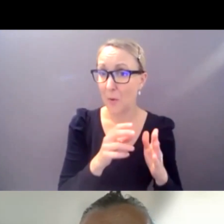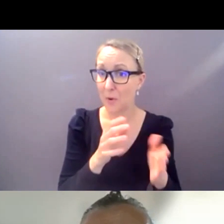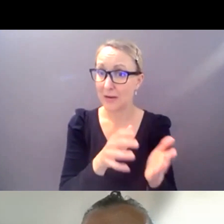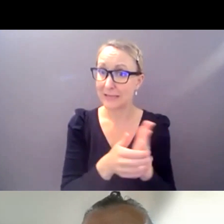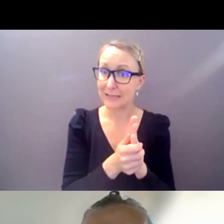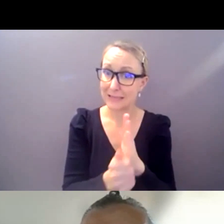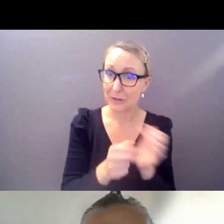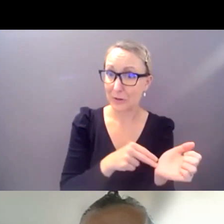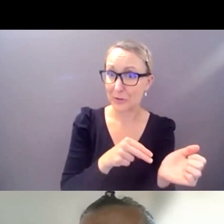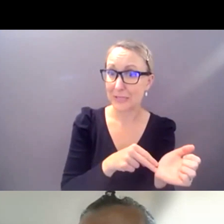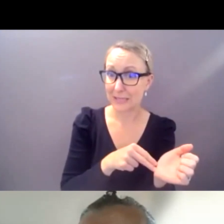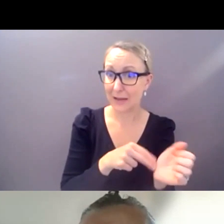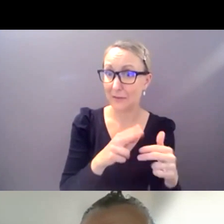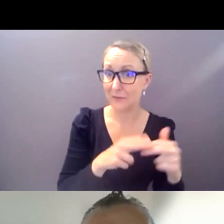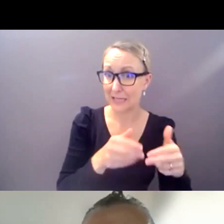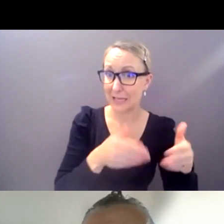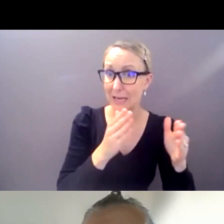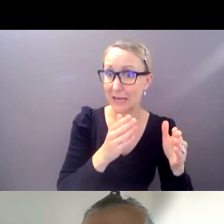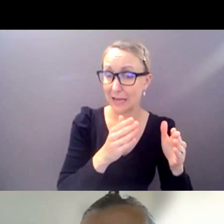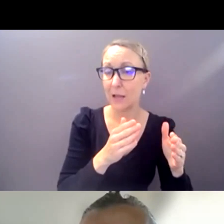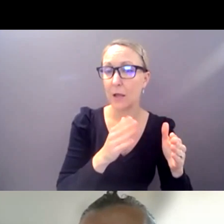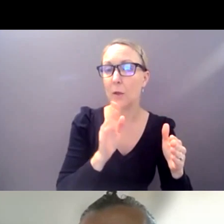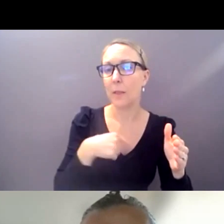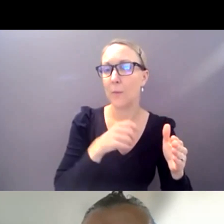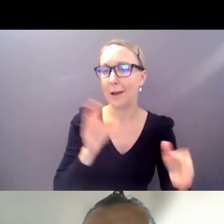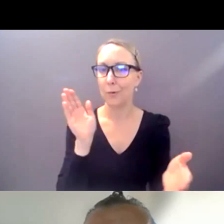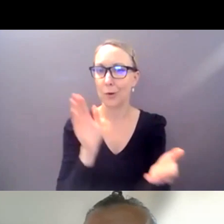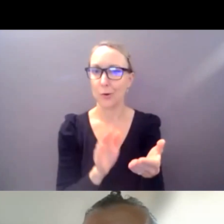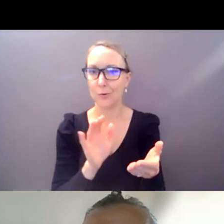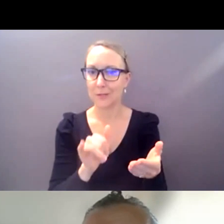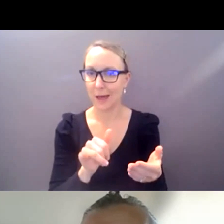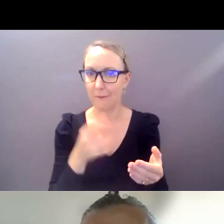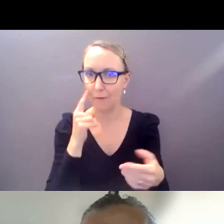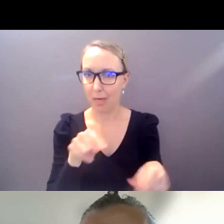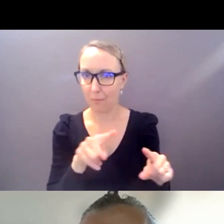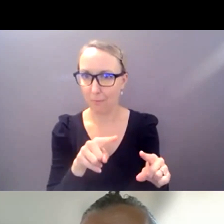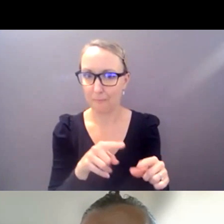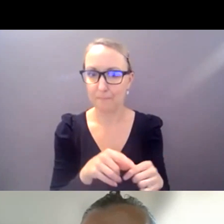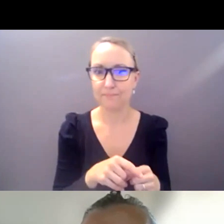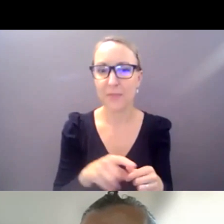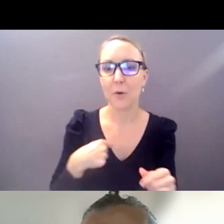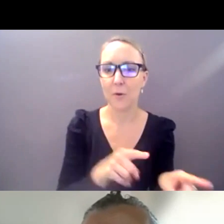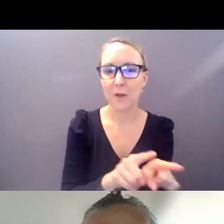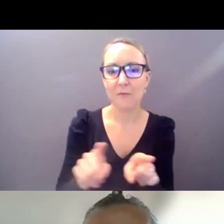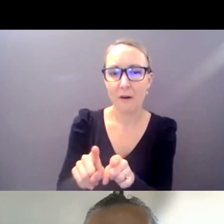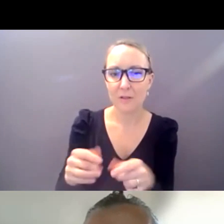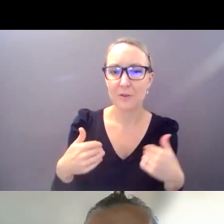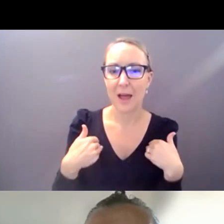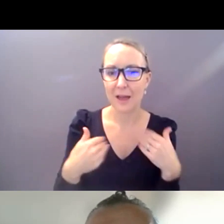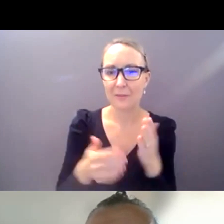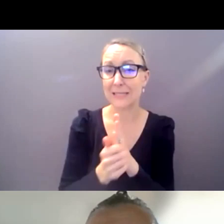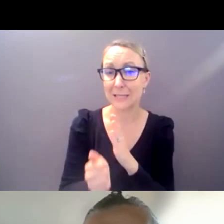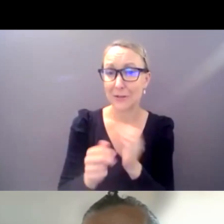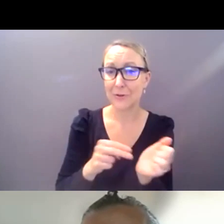minimized. We also, through the ADRC, coordinate very closely with the Ombudsman program and our skilled nursing